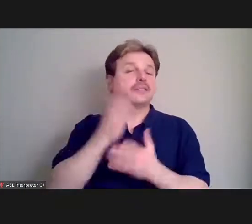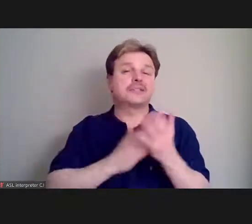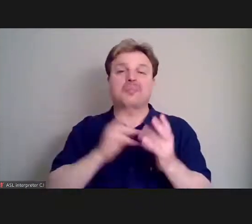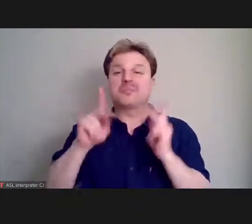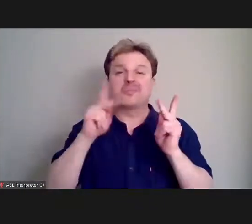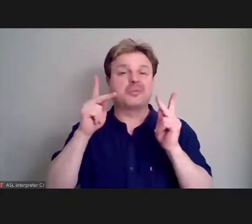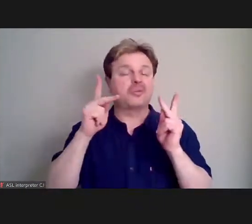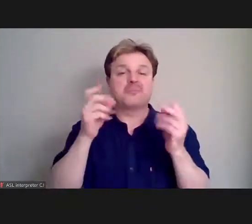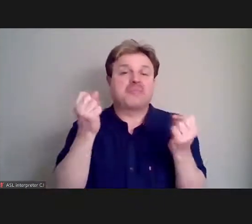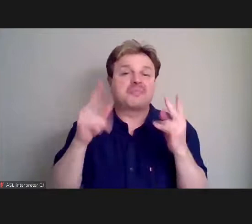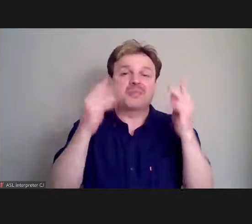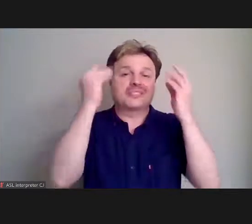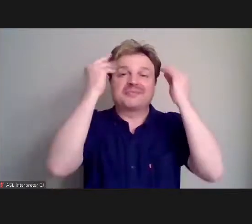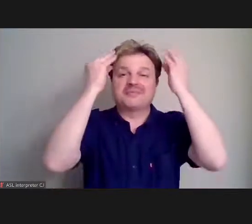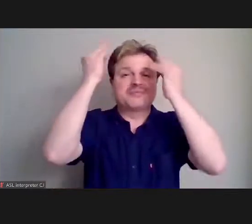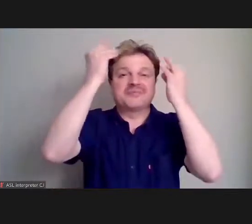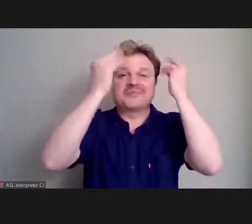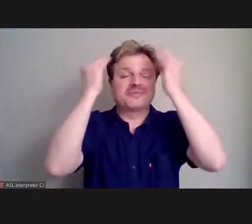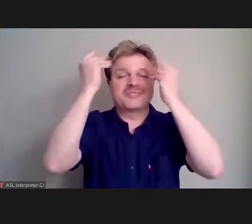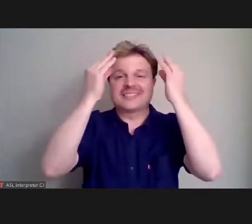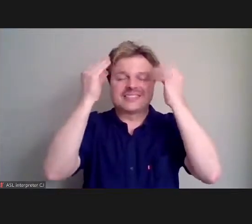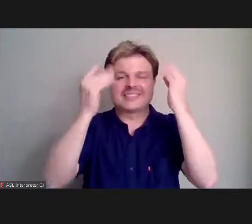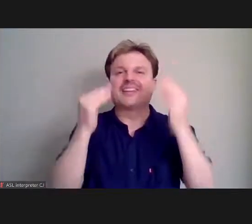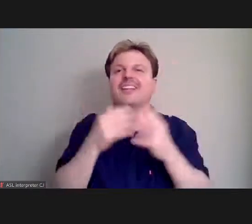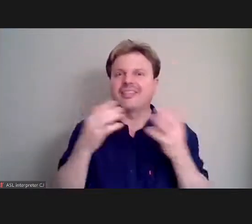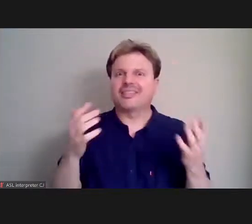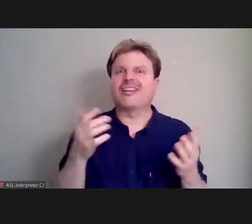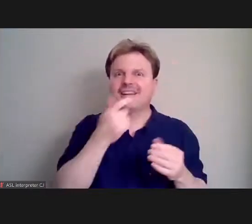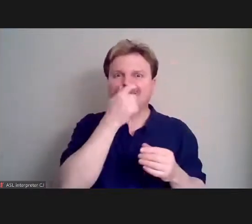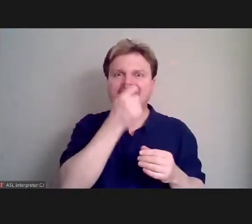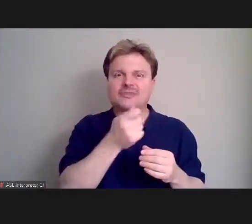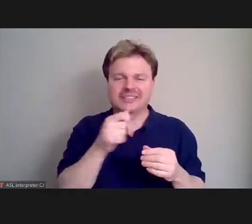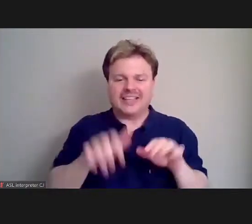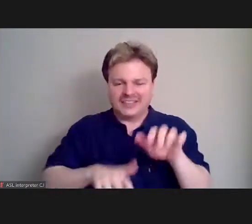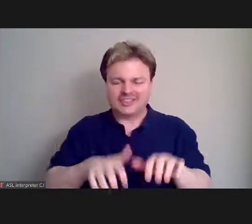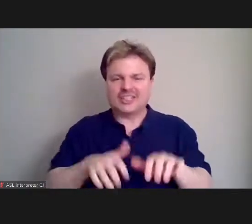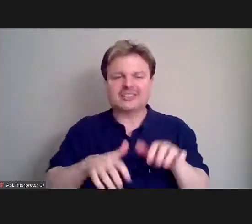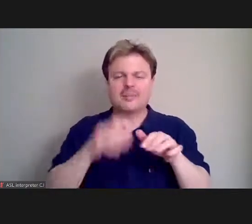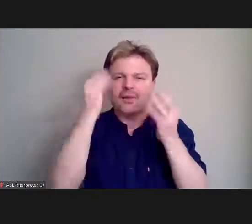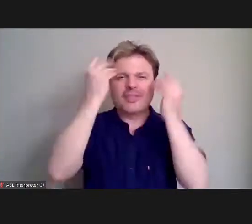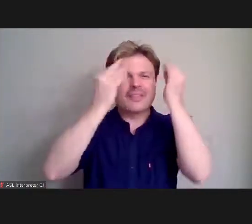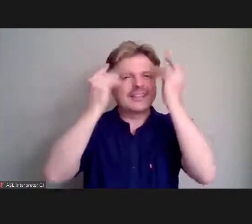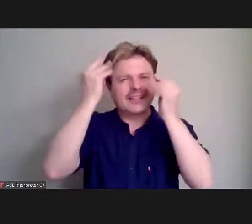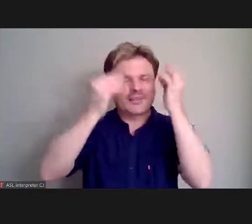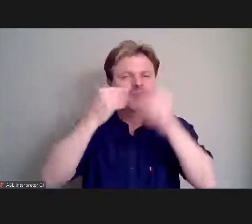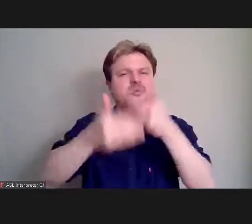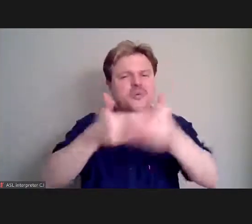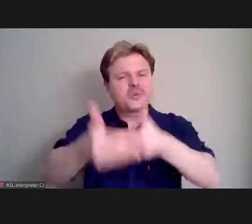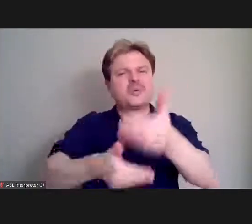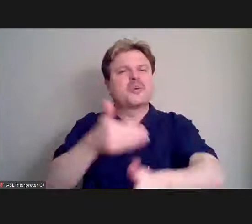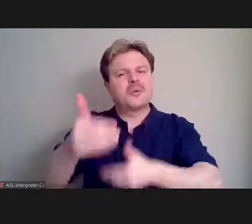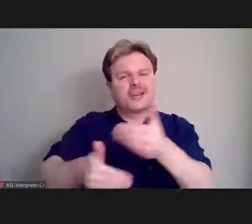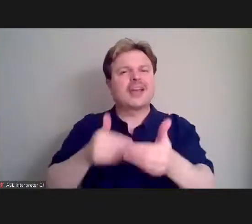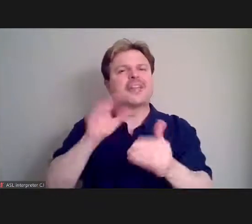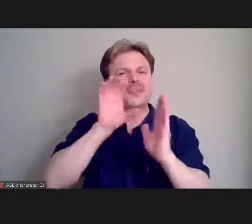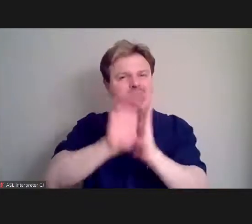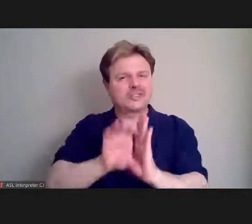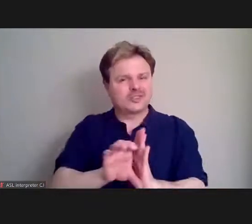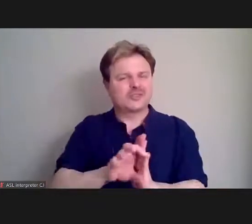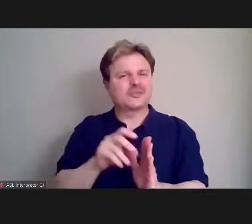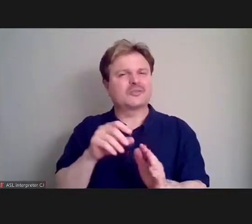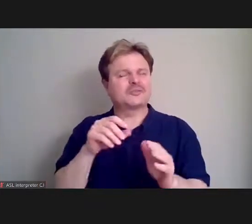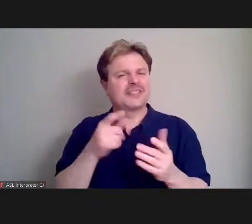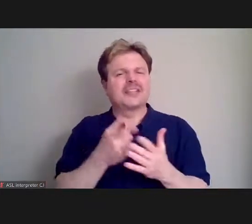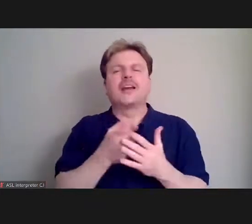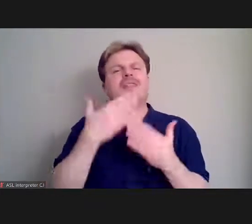there's a lot of interest in the chat about thinking through these slides and the content from today. I can't thank you enough for making